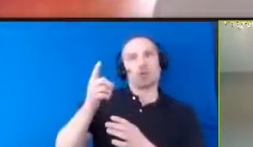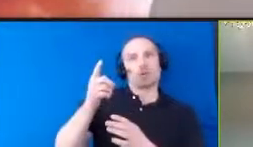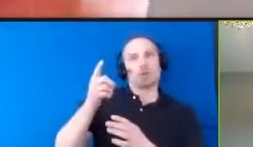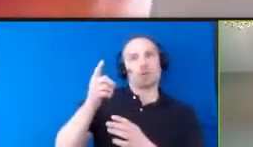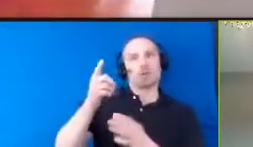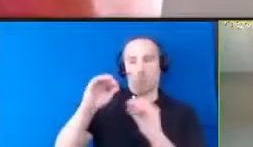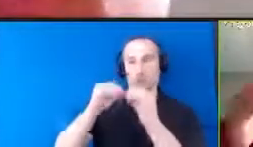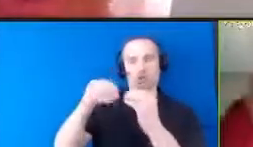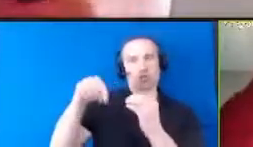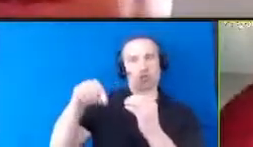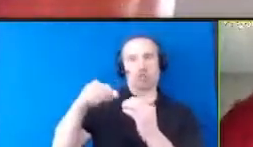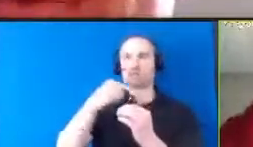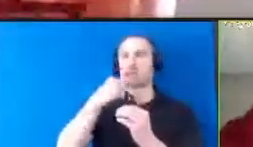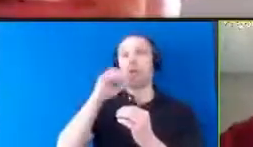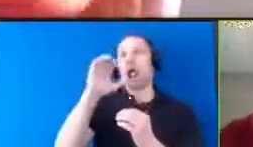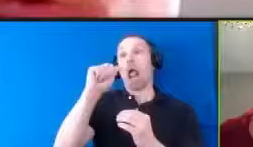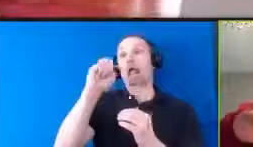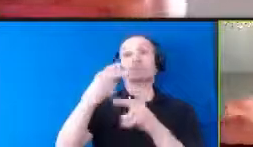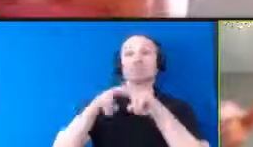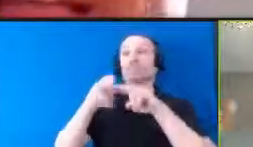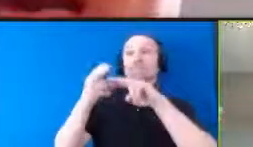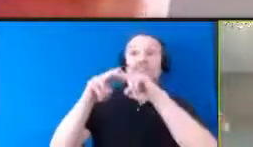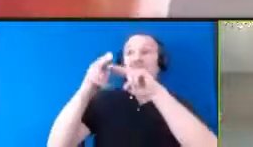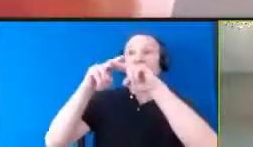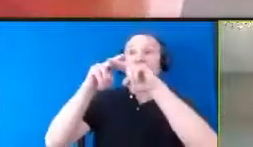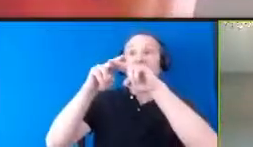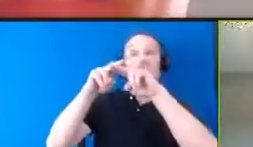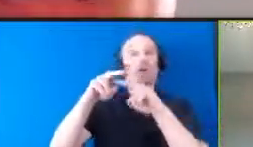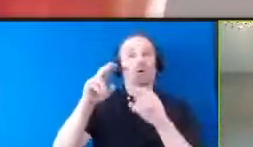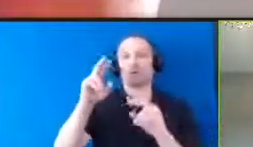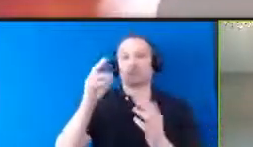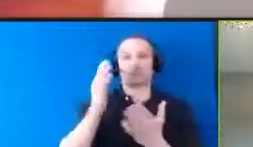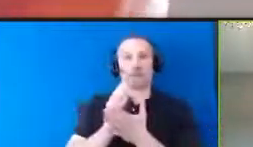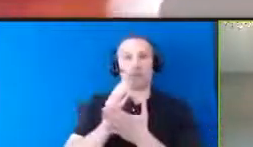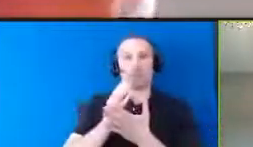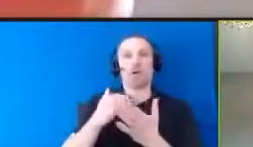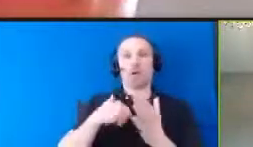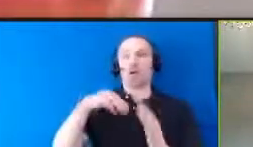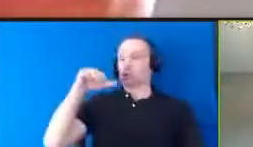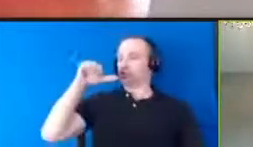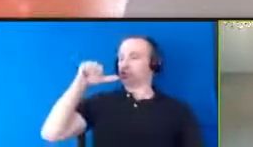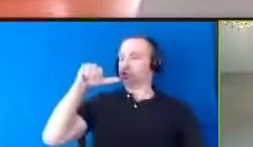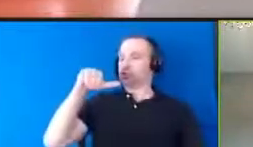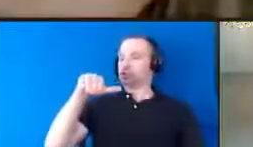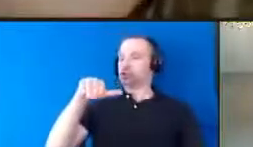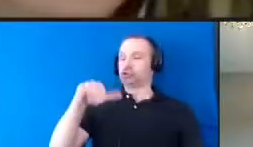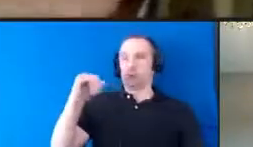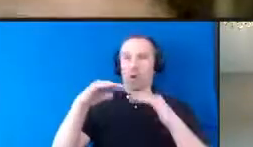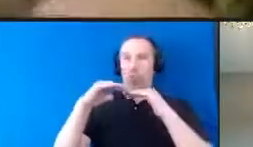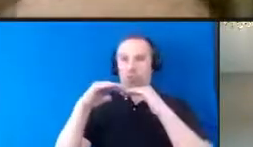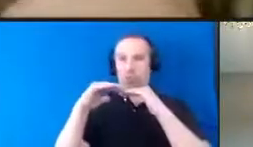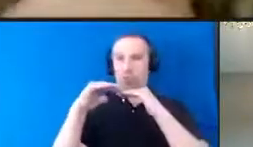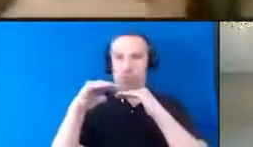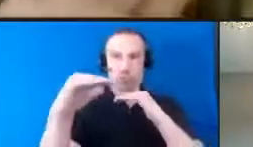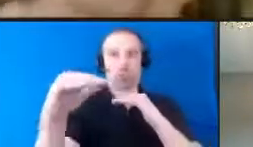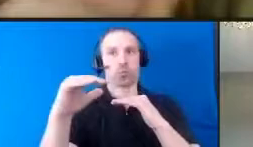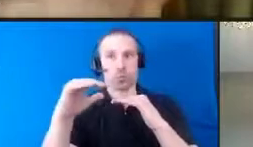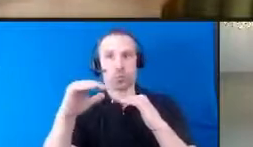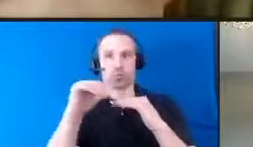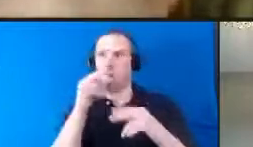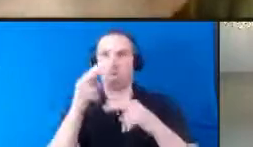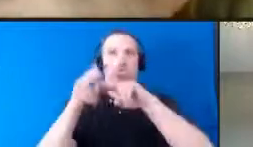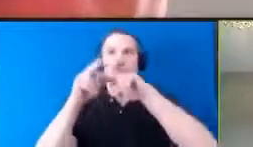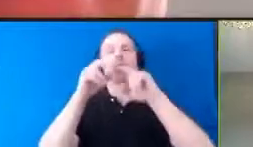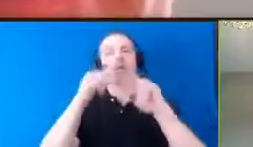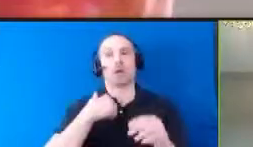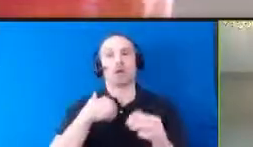cases anymore. You know, we were going down and now it's flat. I actually was looking at the daily cases by county in